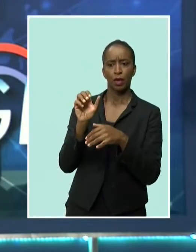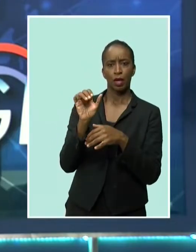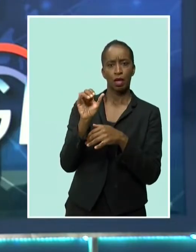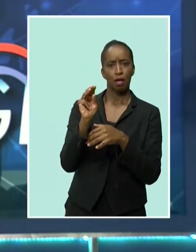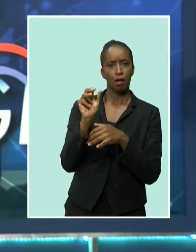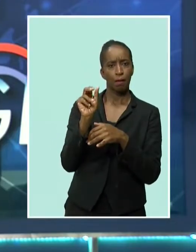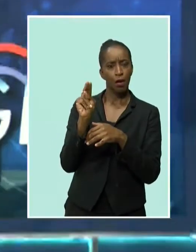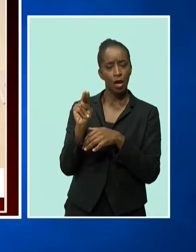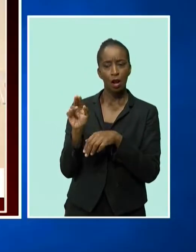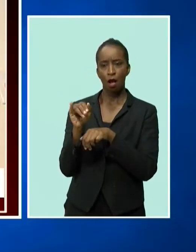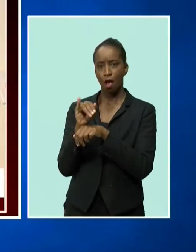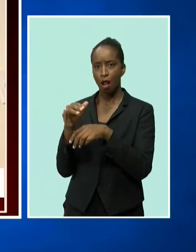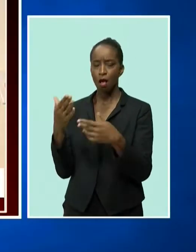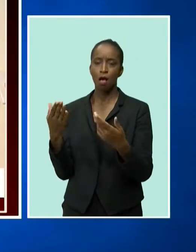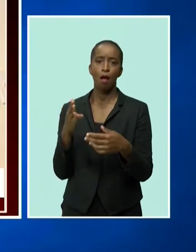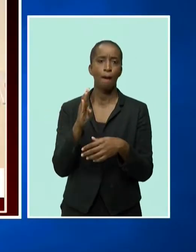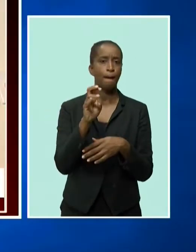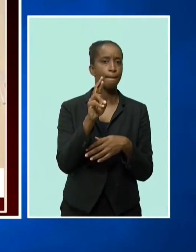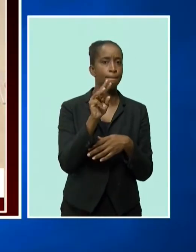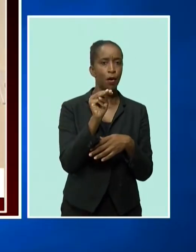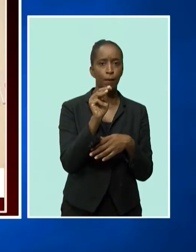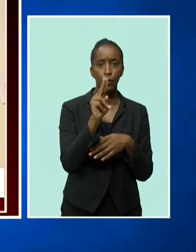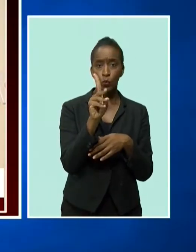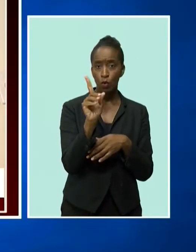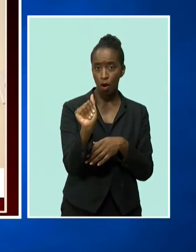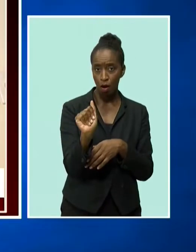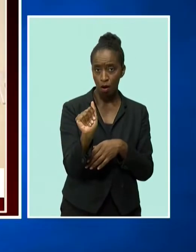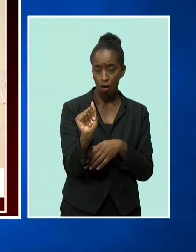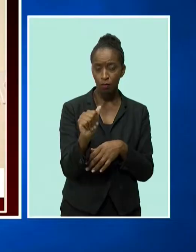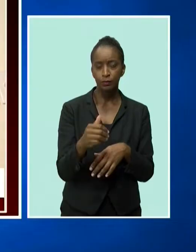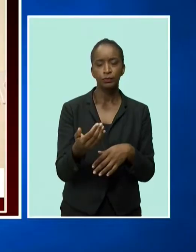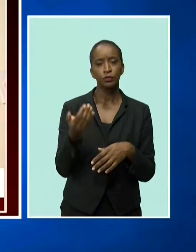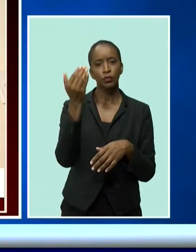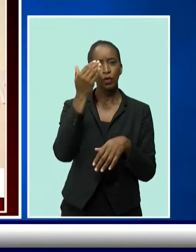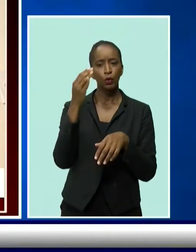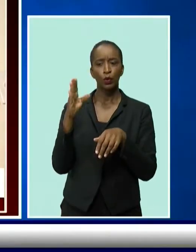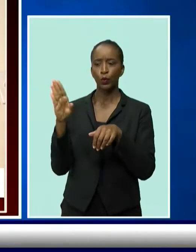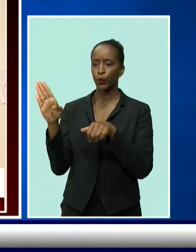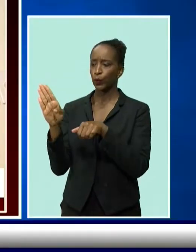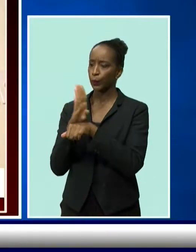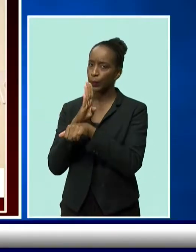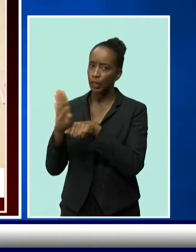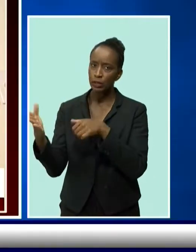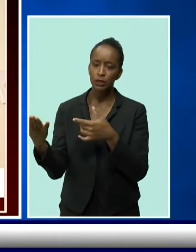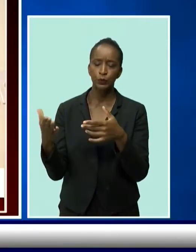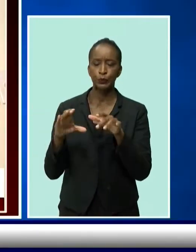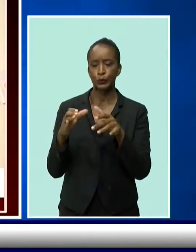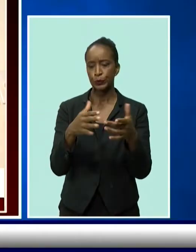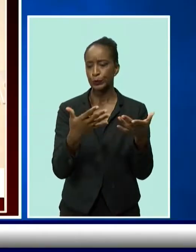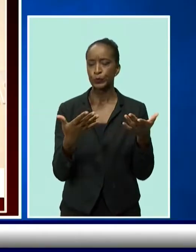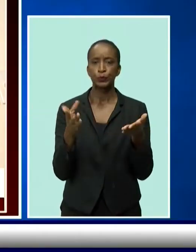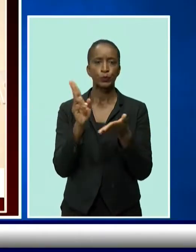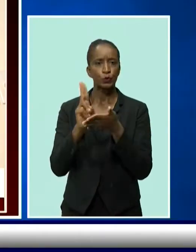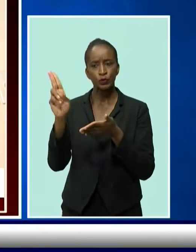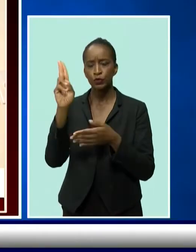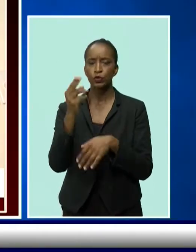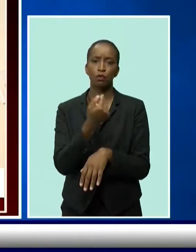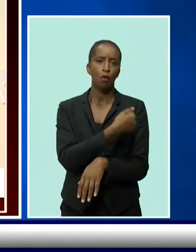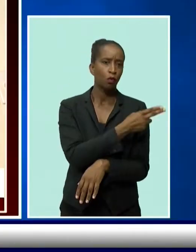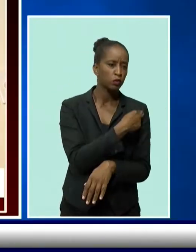insurance. Companies or even organizations such as universities, hospitals,